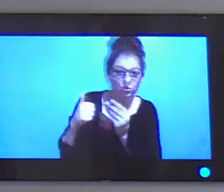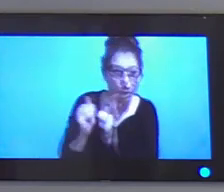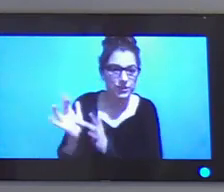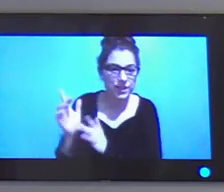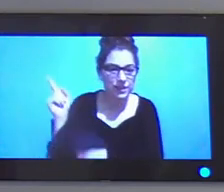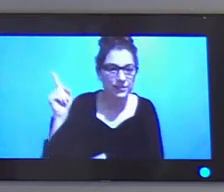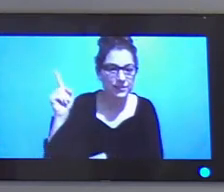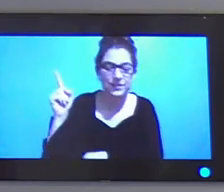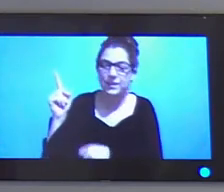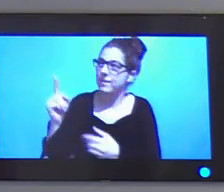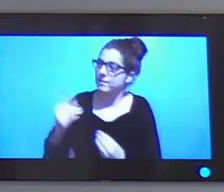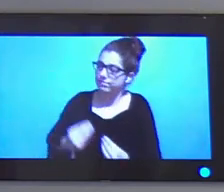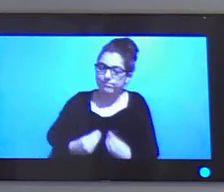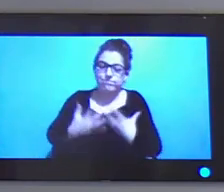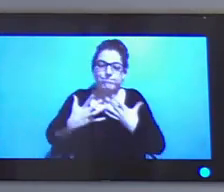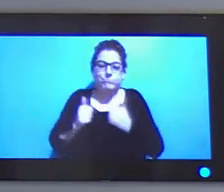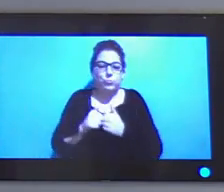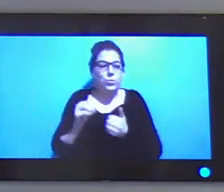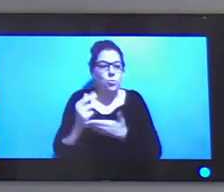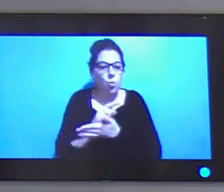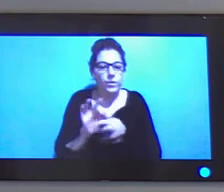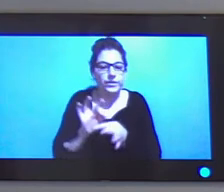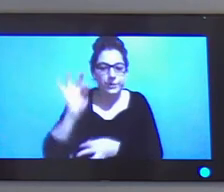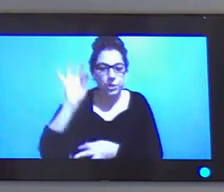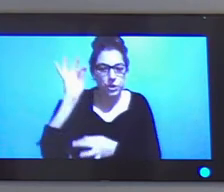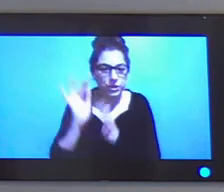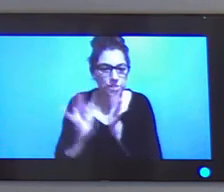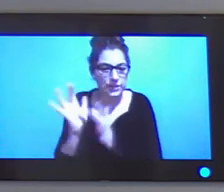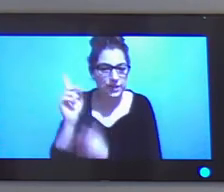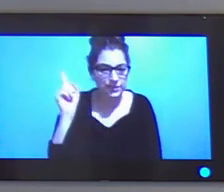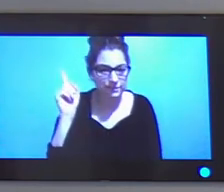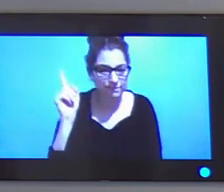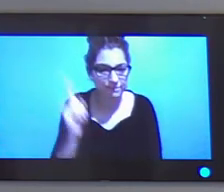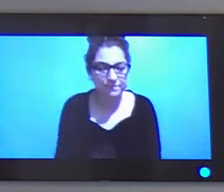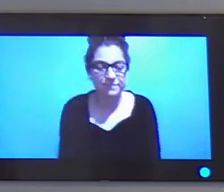fill us with the Holy Spirit in Jesus.